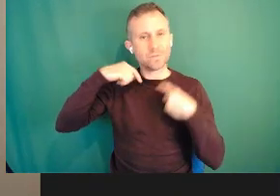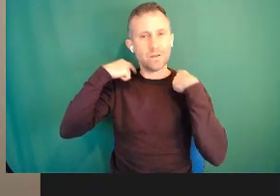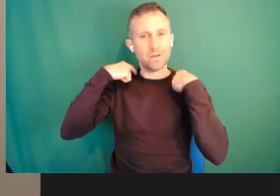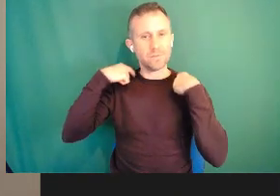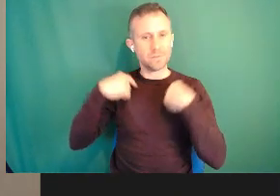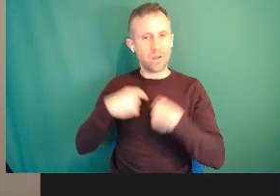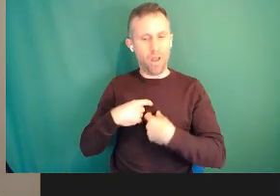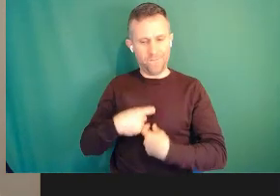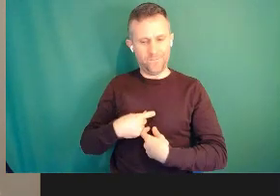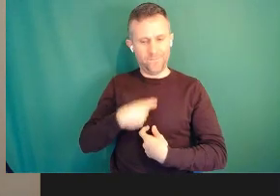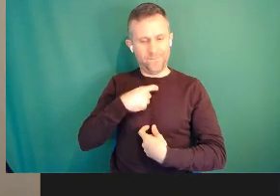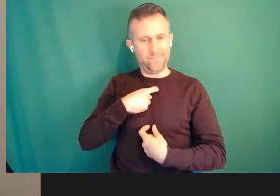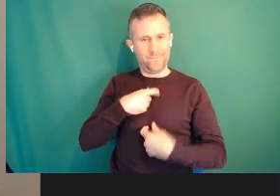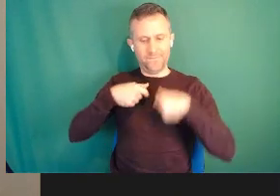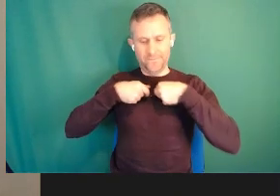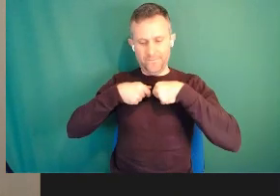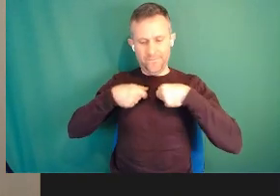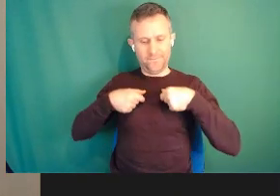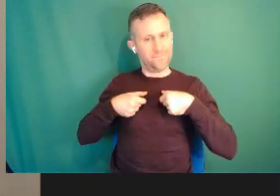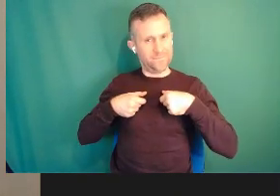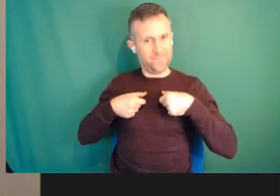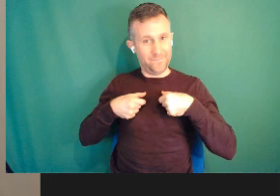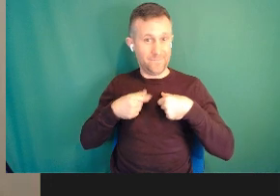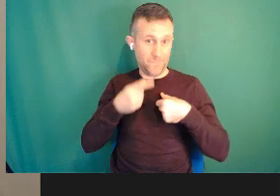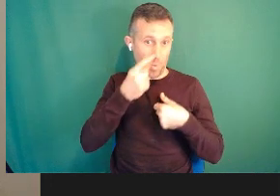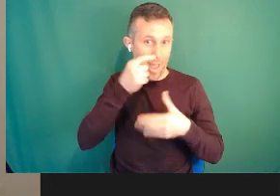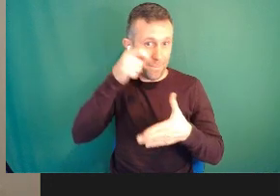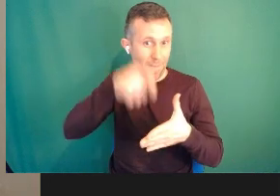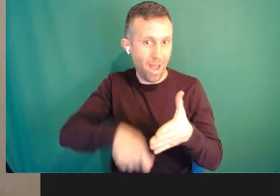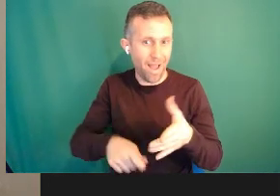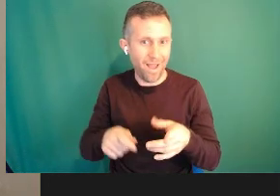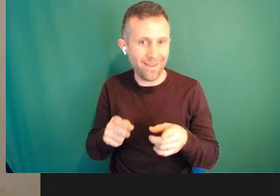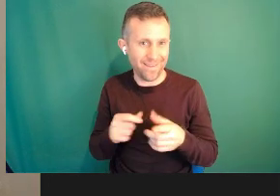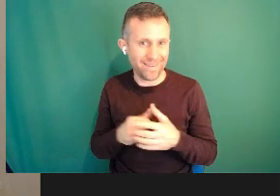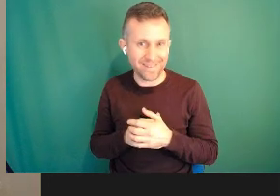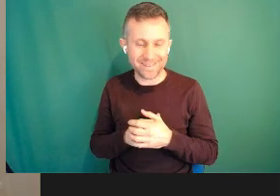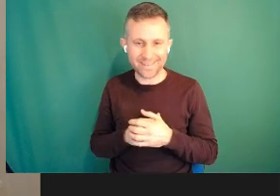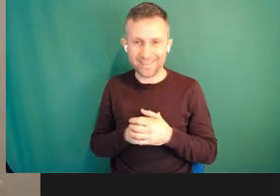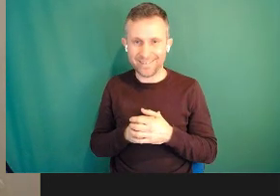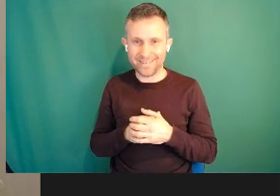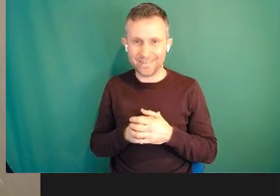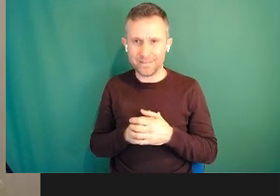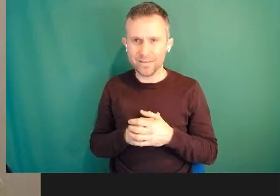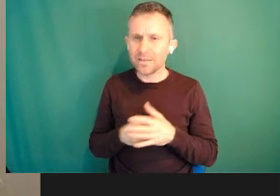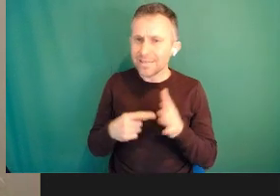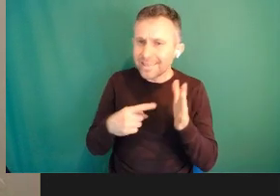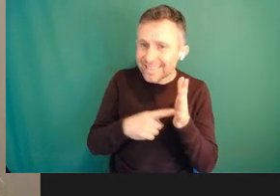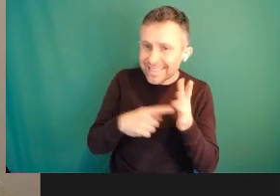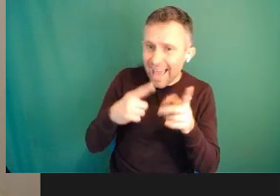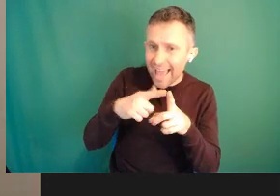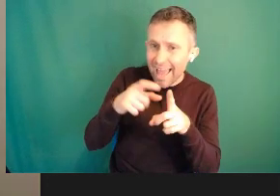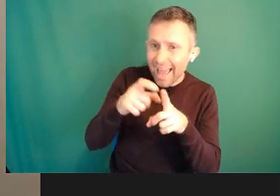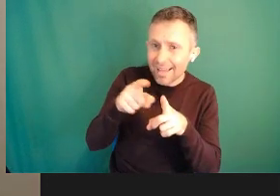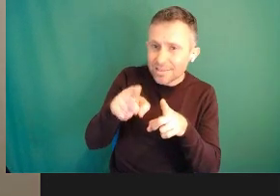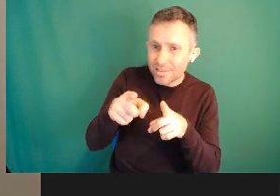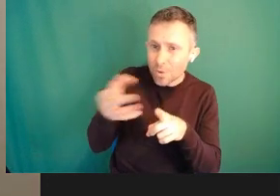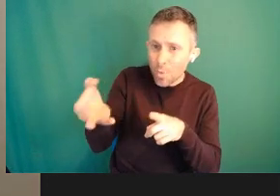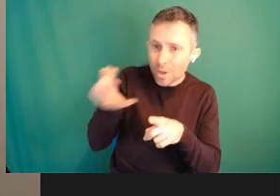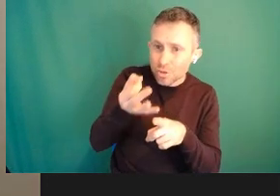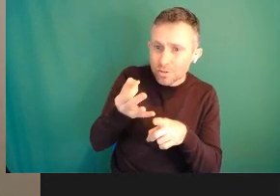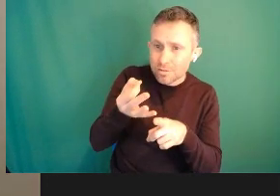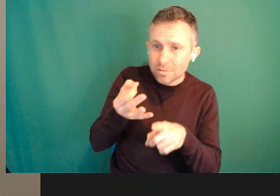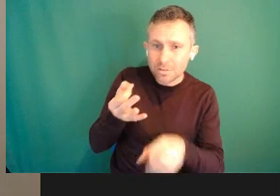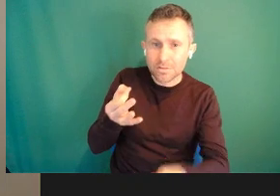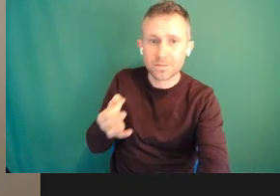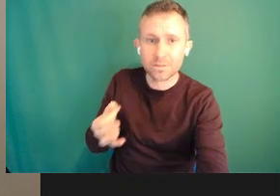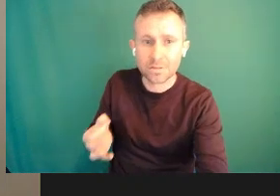That's good. Ted, did you have a question? I thought I heard you. Yeah, I was just going to say, I did actually see the accessible